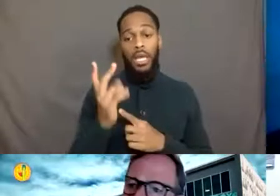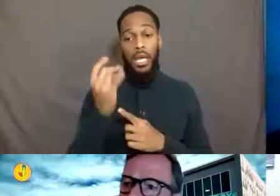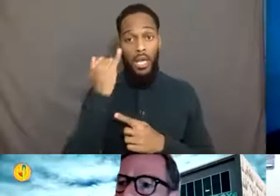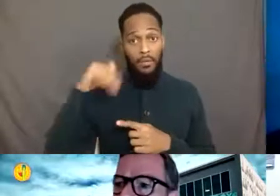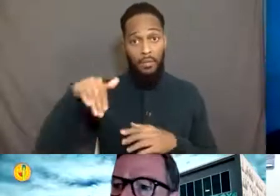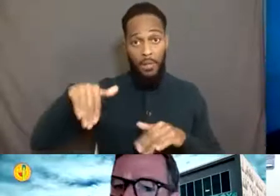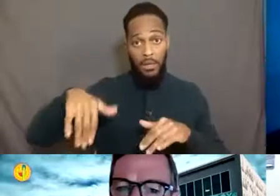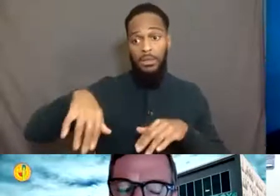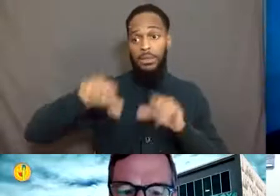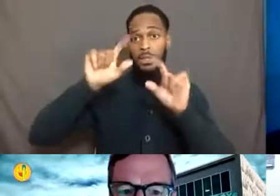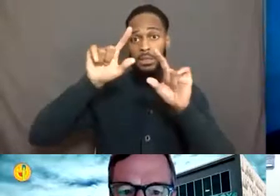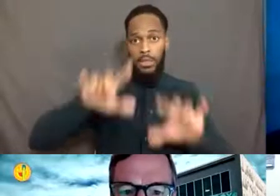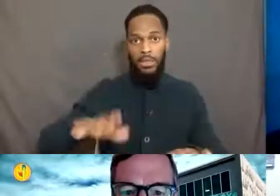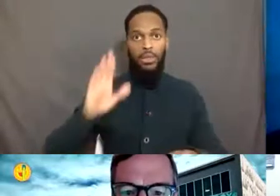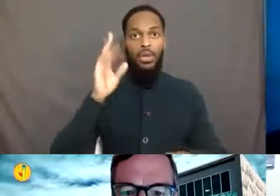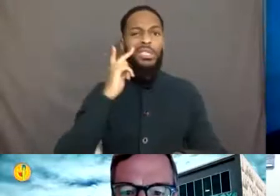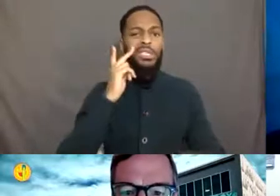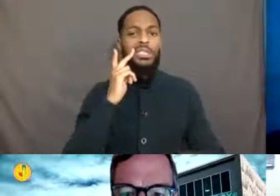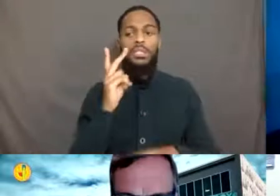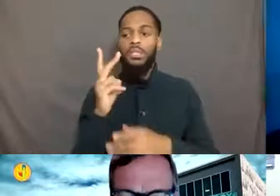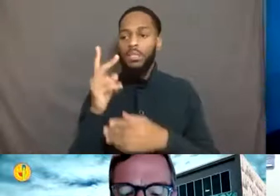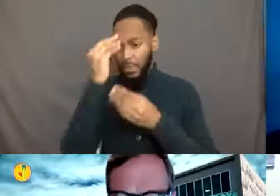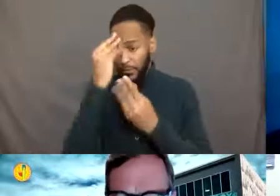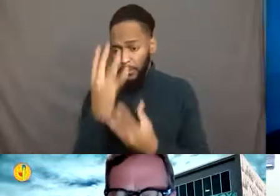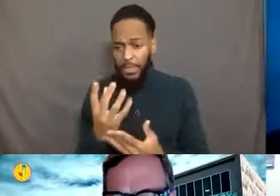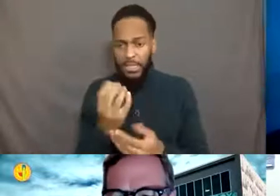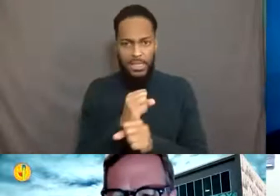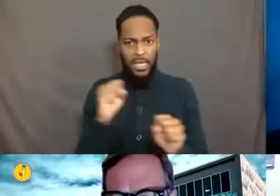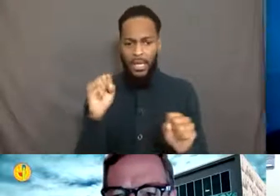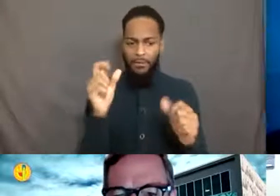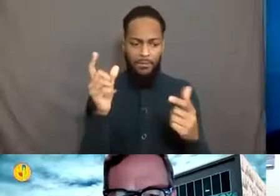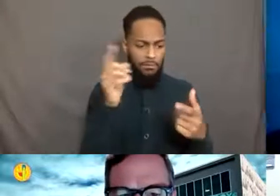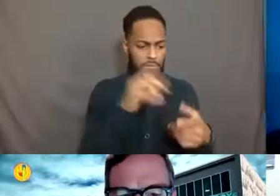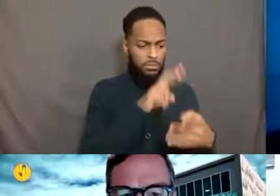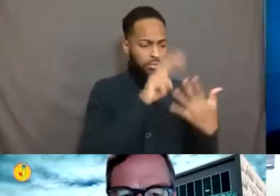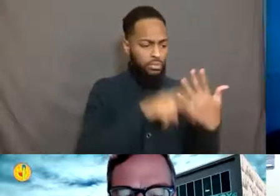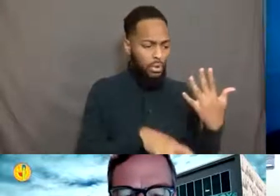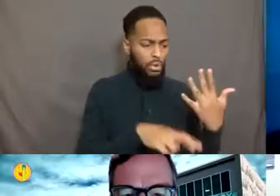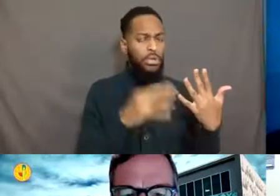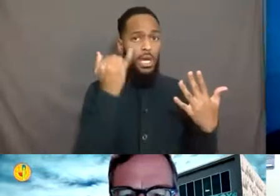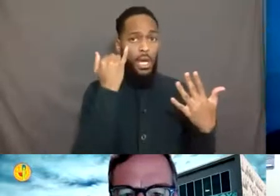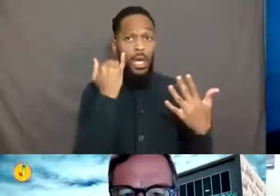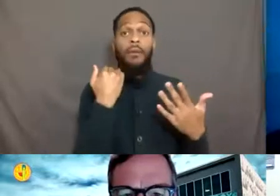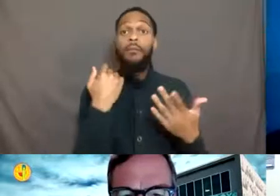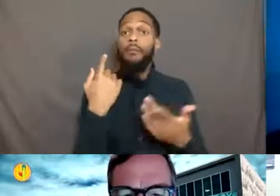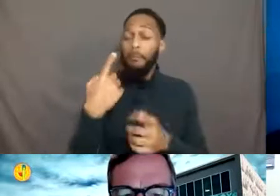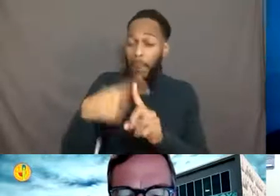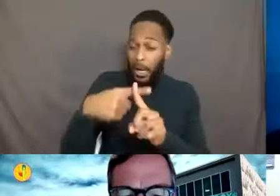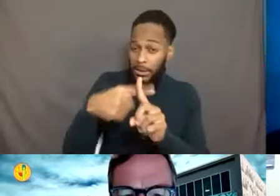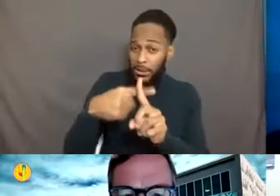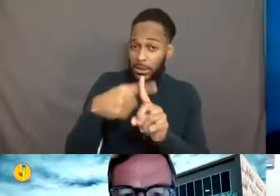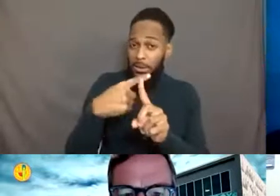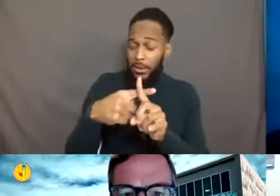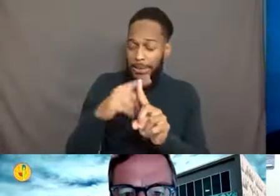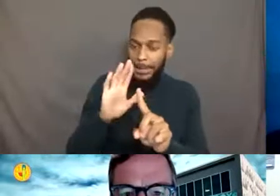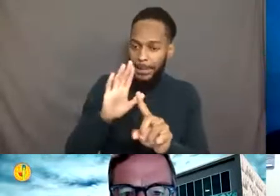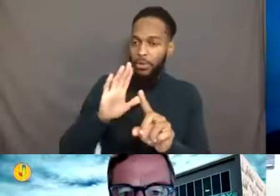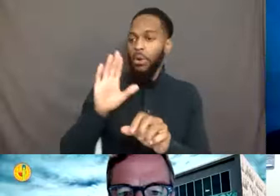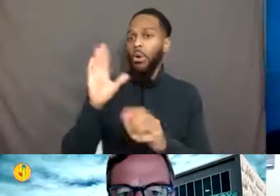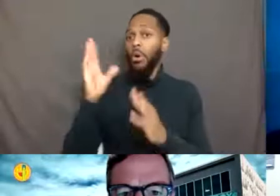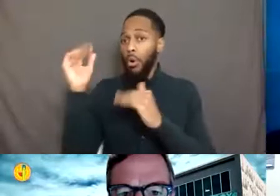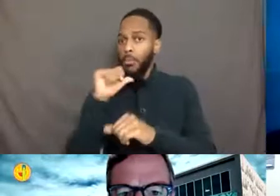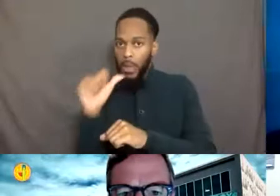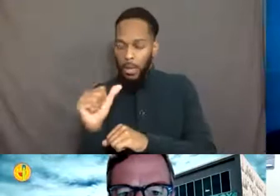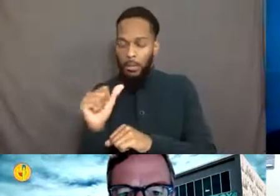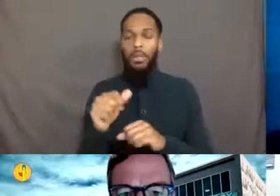comes back to you securely and safely. And if, God forbid, you happen to test positive, it tells you where to follow up with